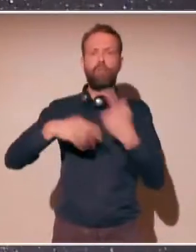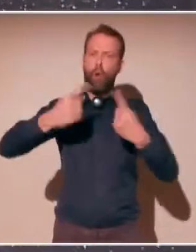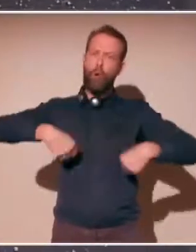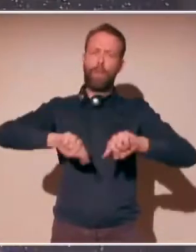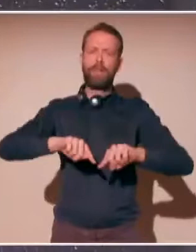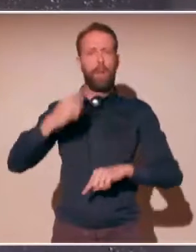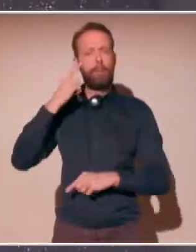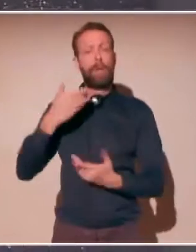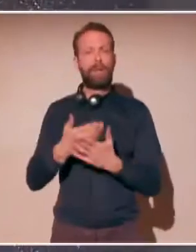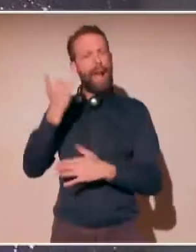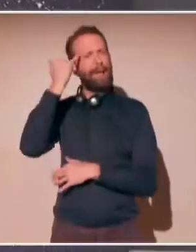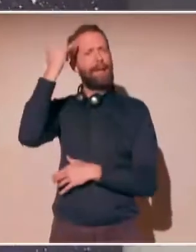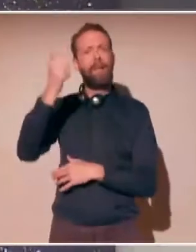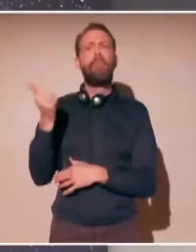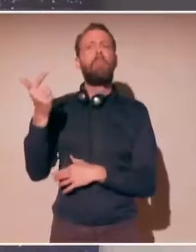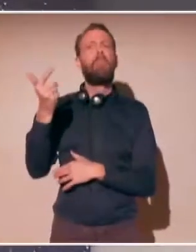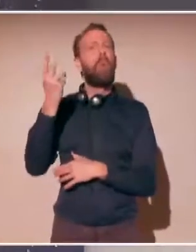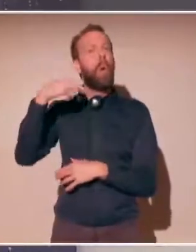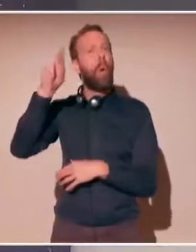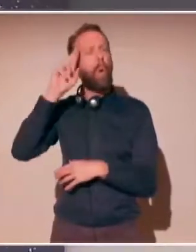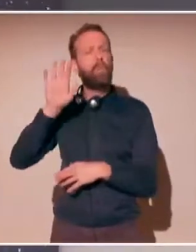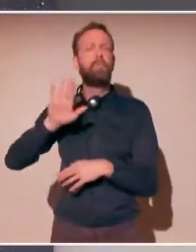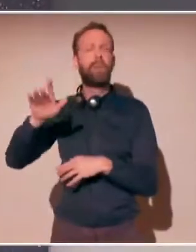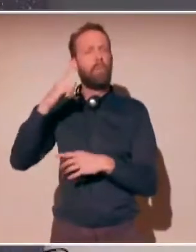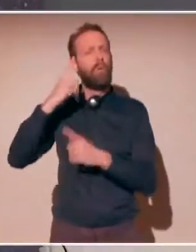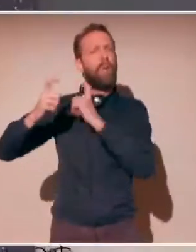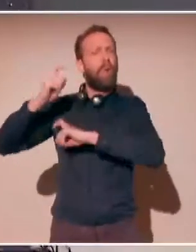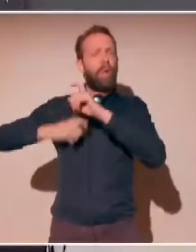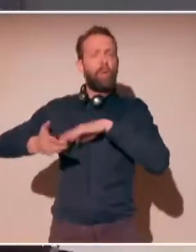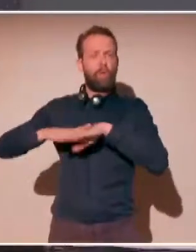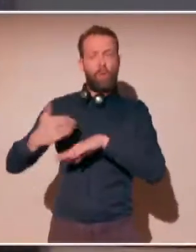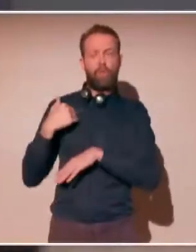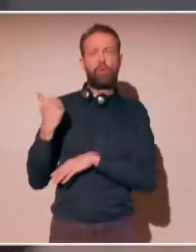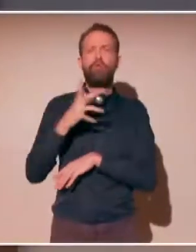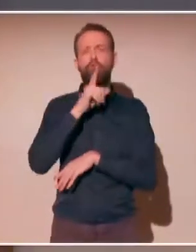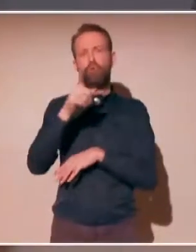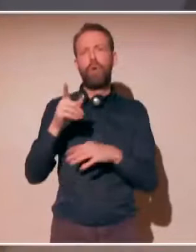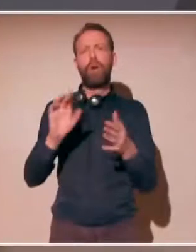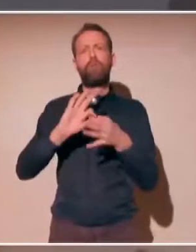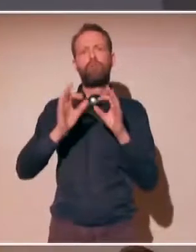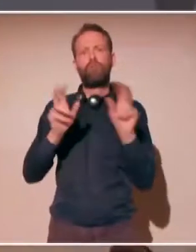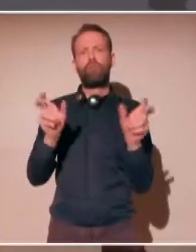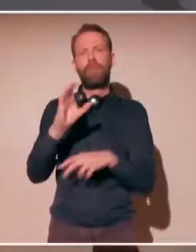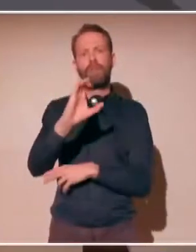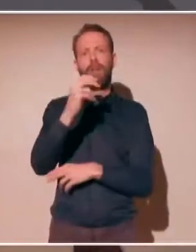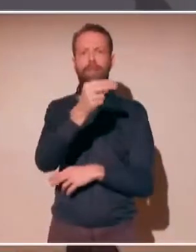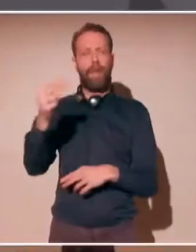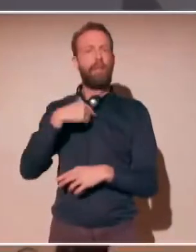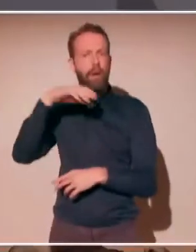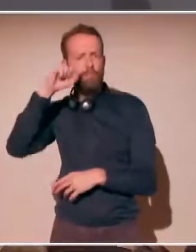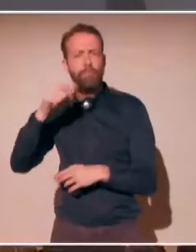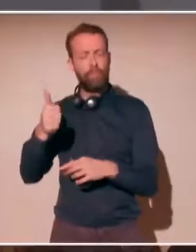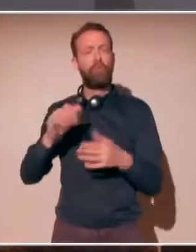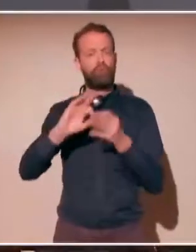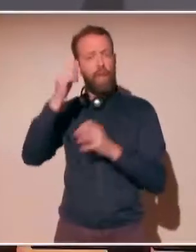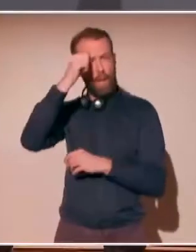arrived at the Commission, we talked about regulating data. And a few days ago, on the CNN, I heard,